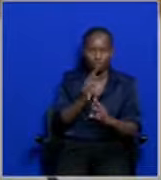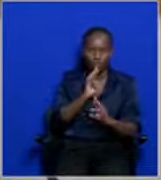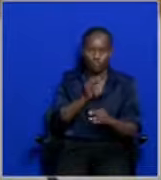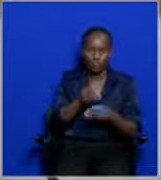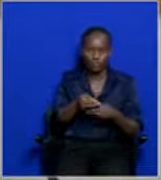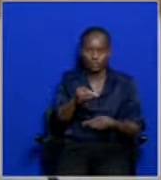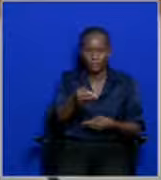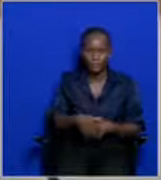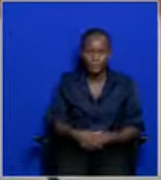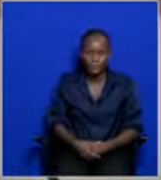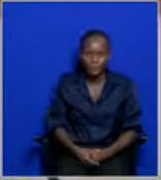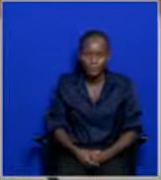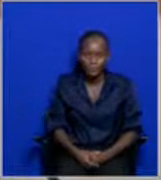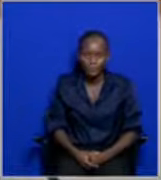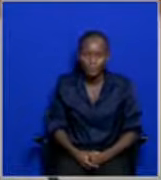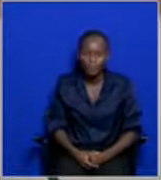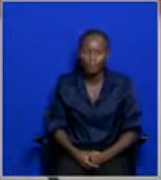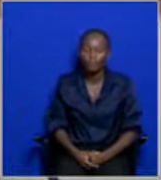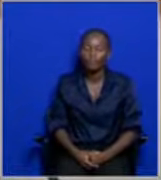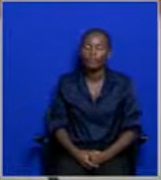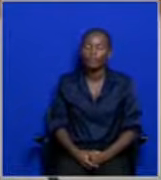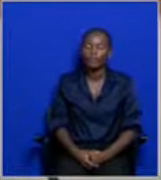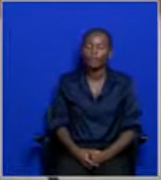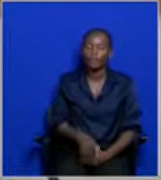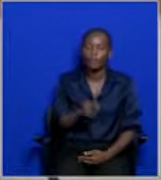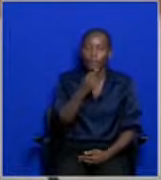page 358,